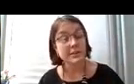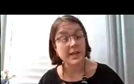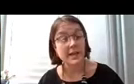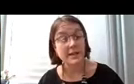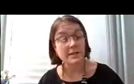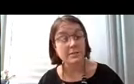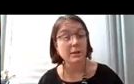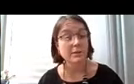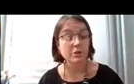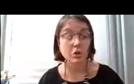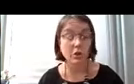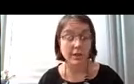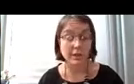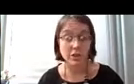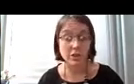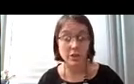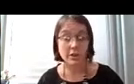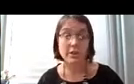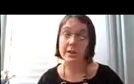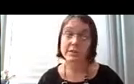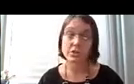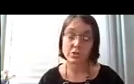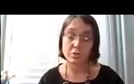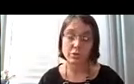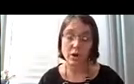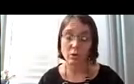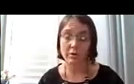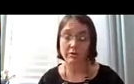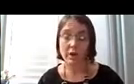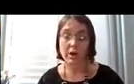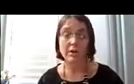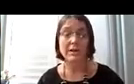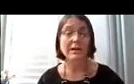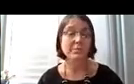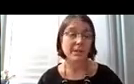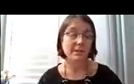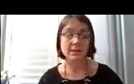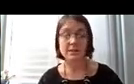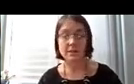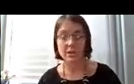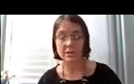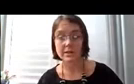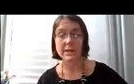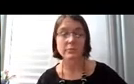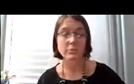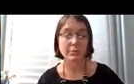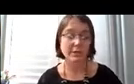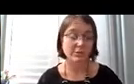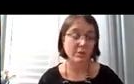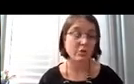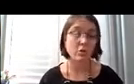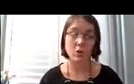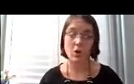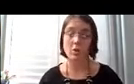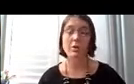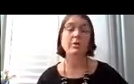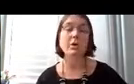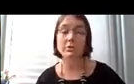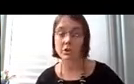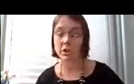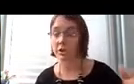are delivered at Plumpton College that students will know of are land-based, such as animal management